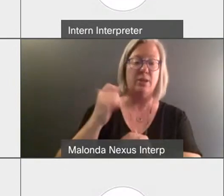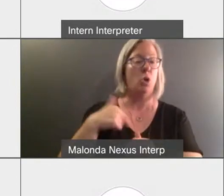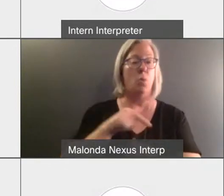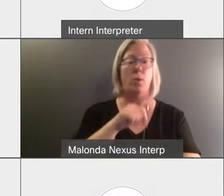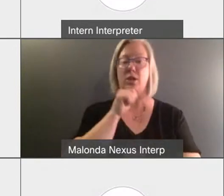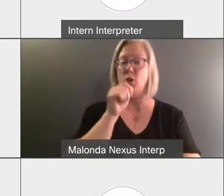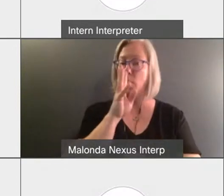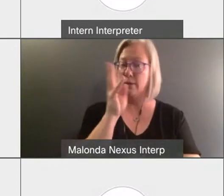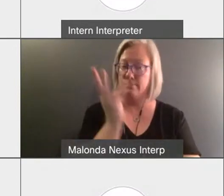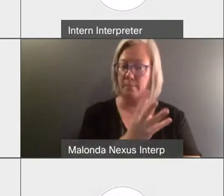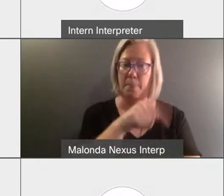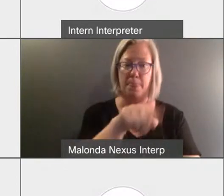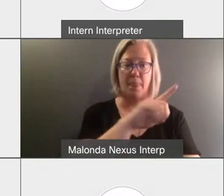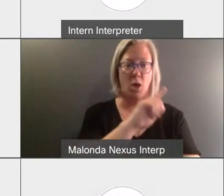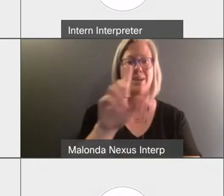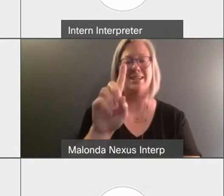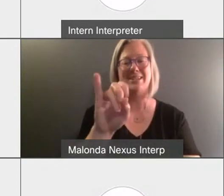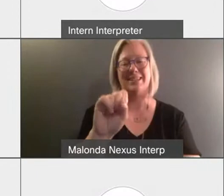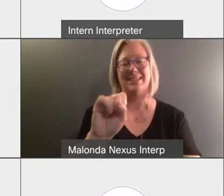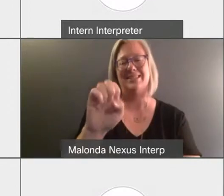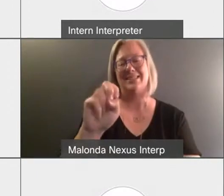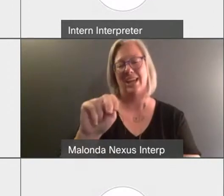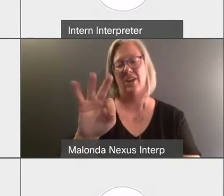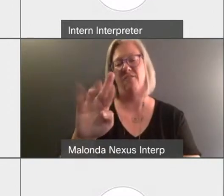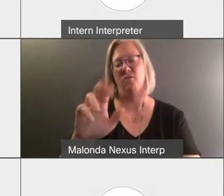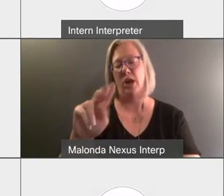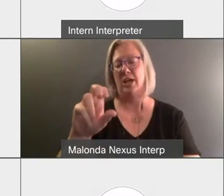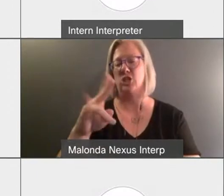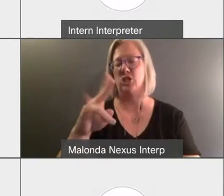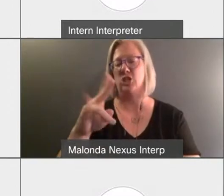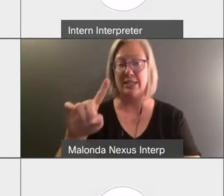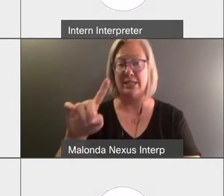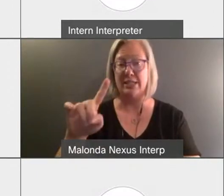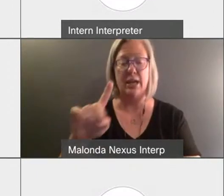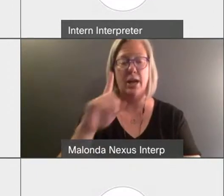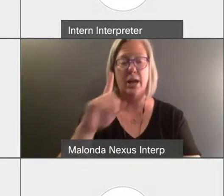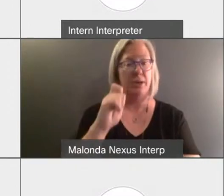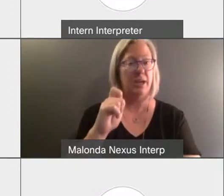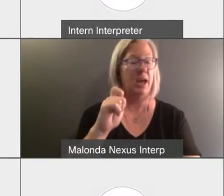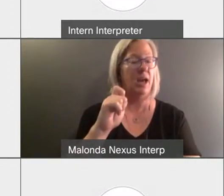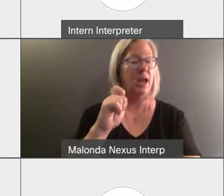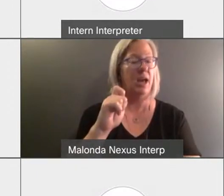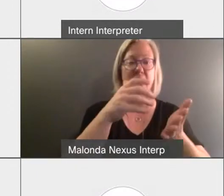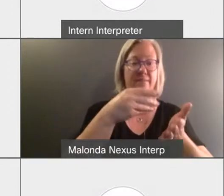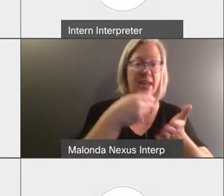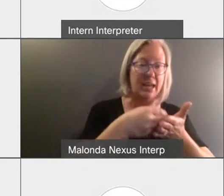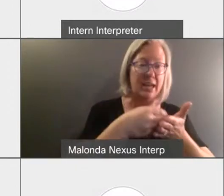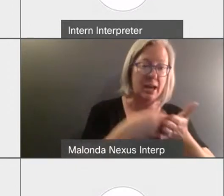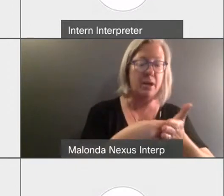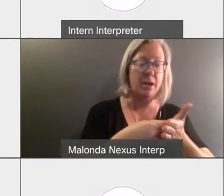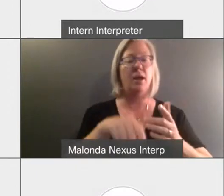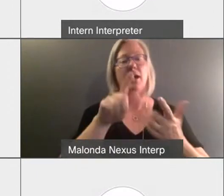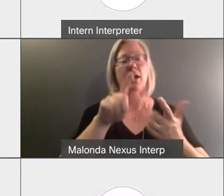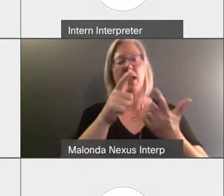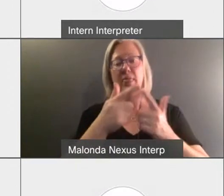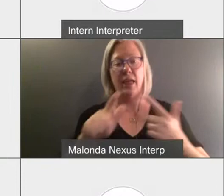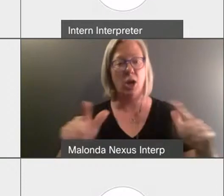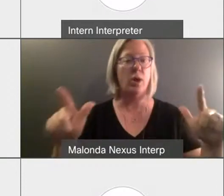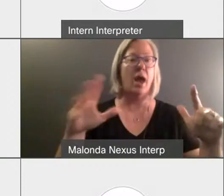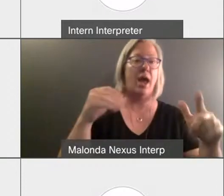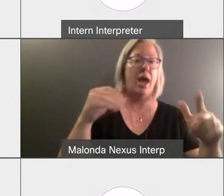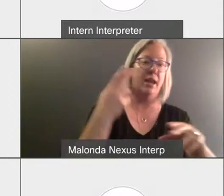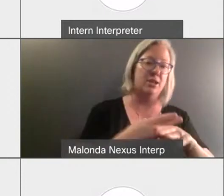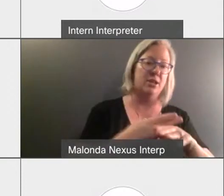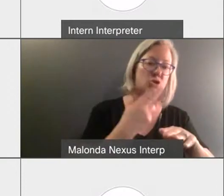are disenfranchised due to economic status, language communication barriers, and